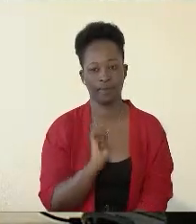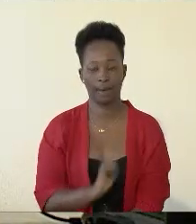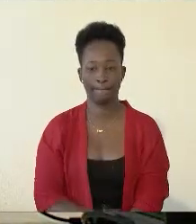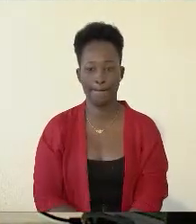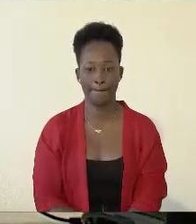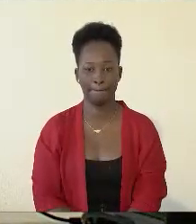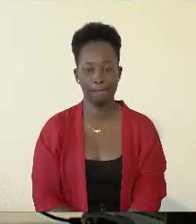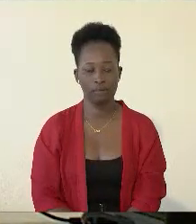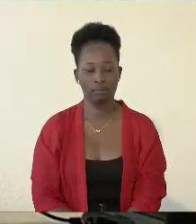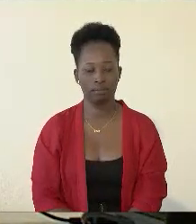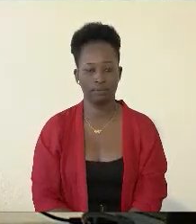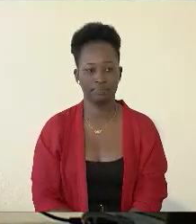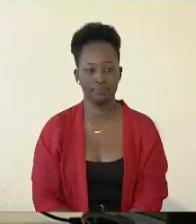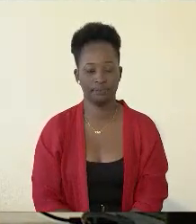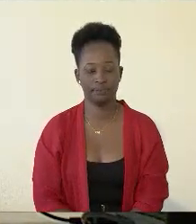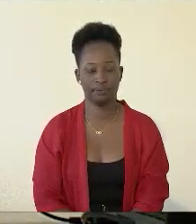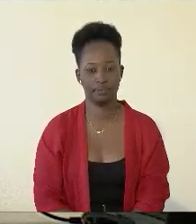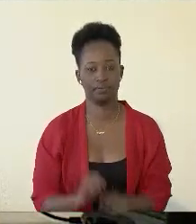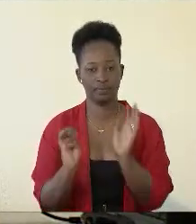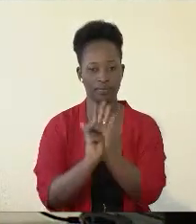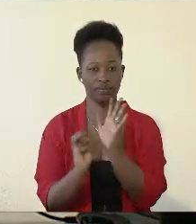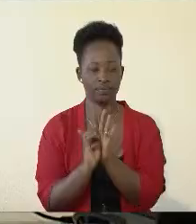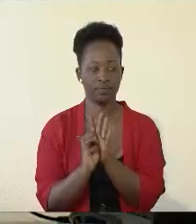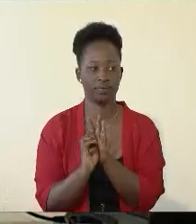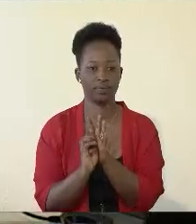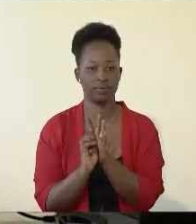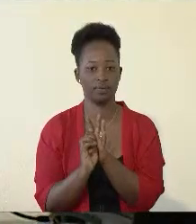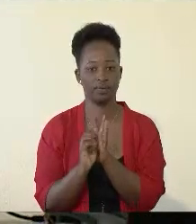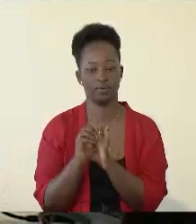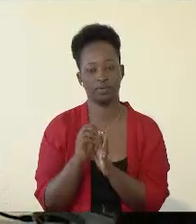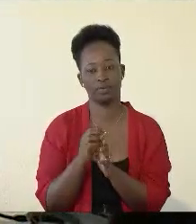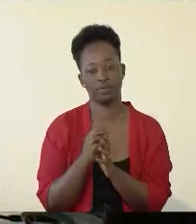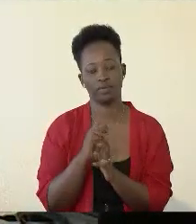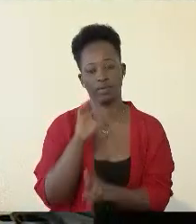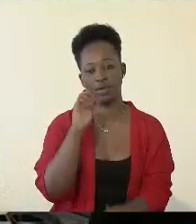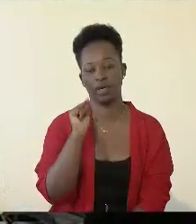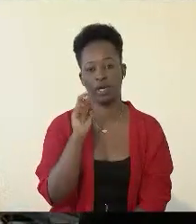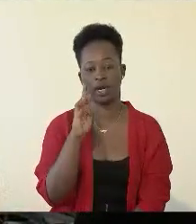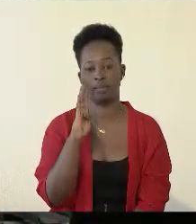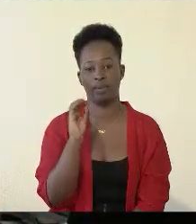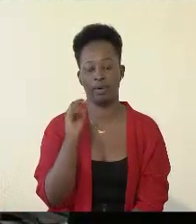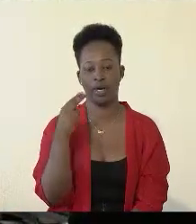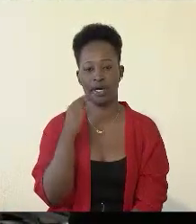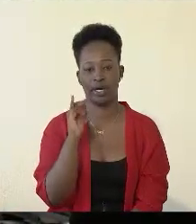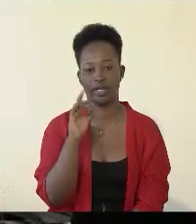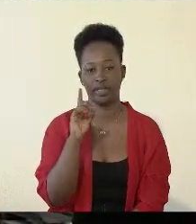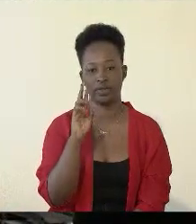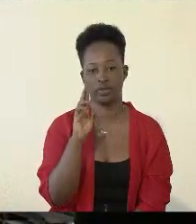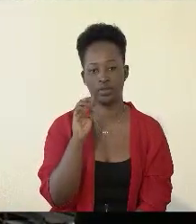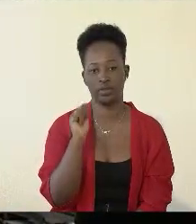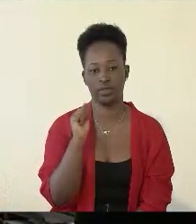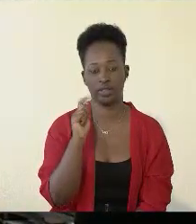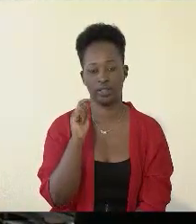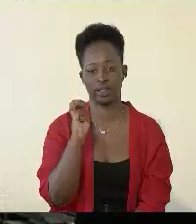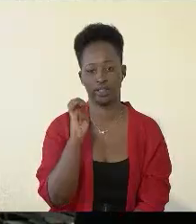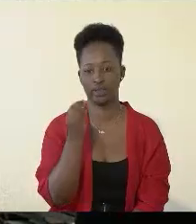contains glucose, examples are carbohydrates, a carbohydrate food.